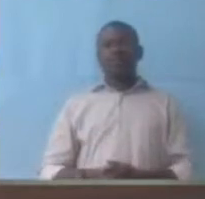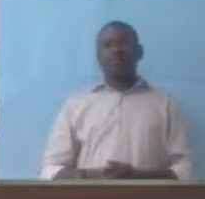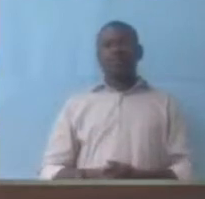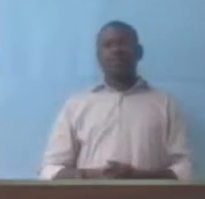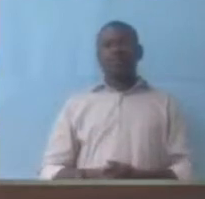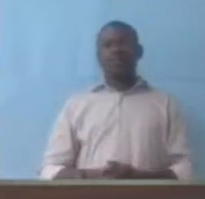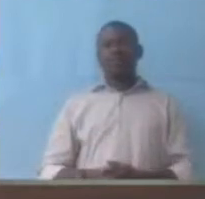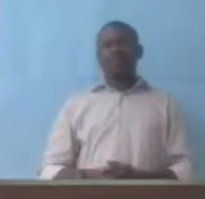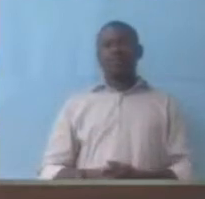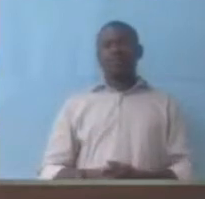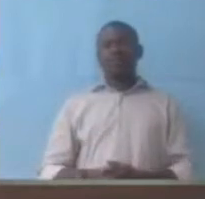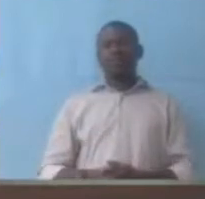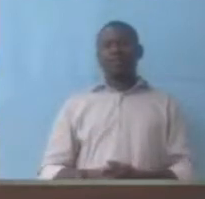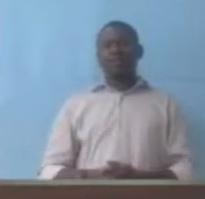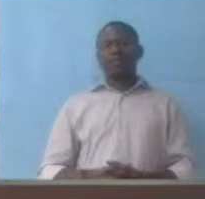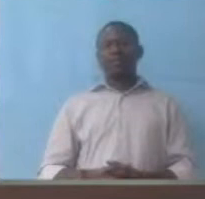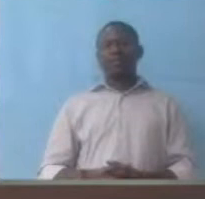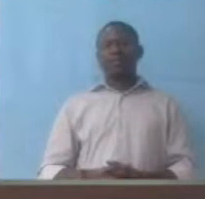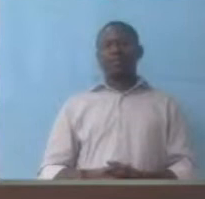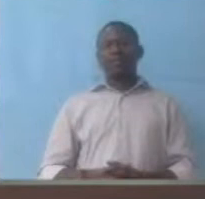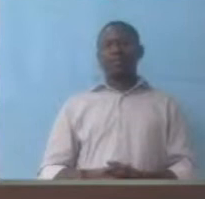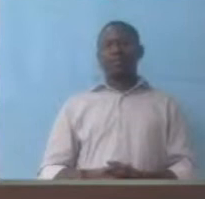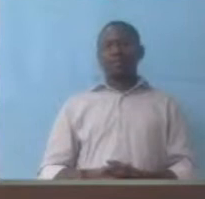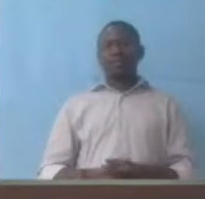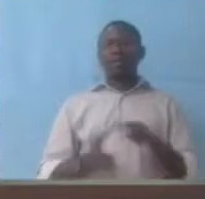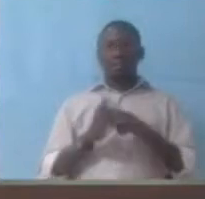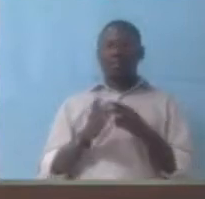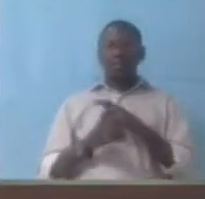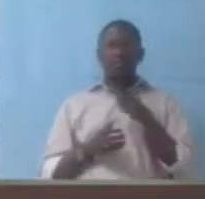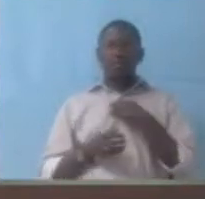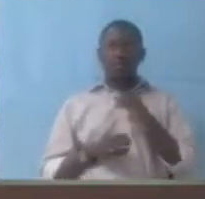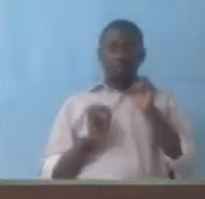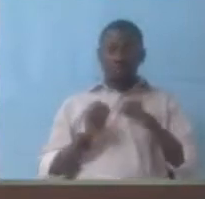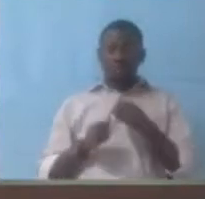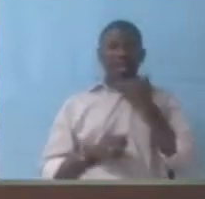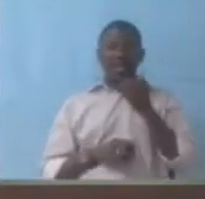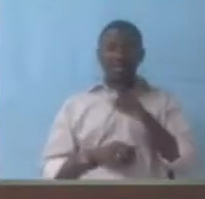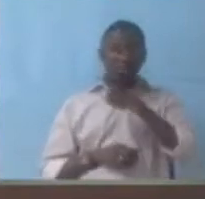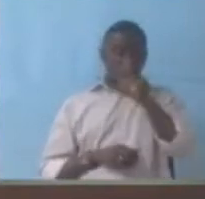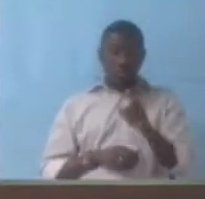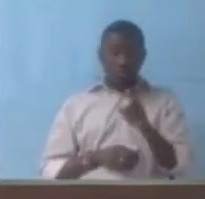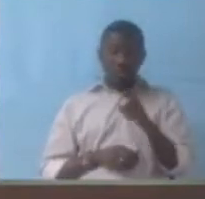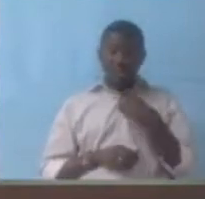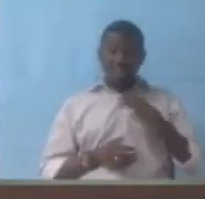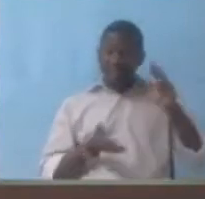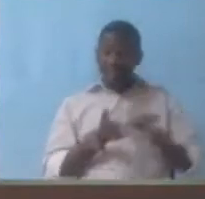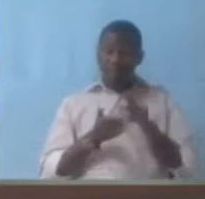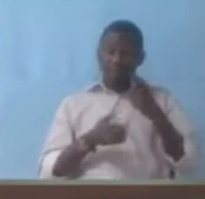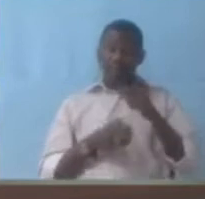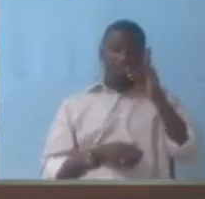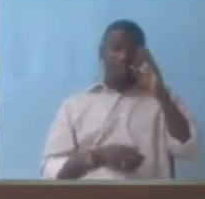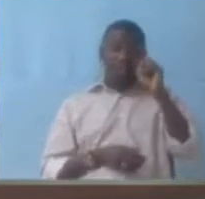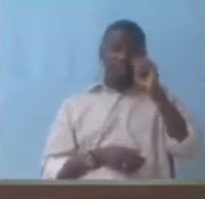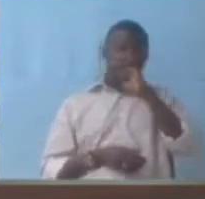nunje. In so far as they cannot question the validity of a decree, yes. Ah, ning ayatara decree nyin